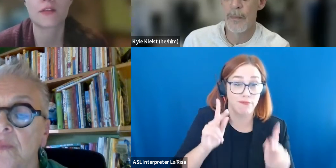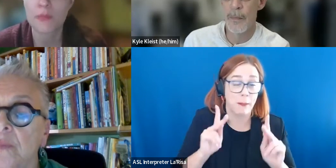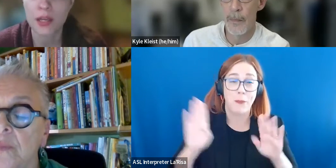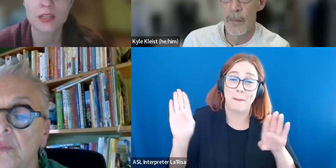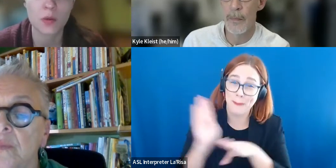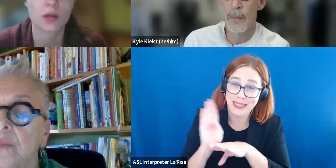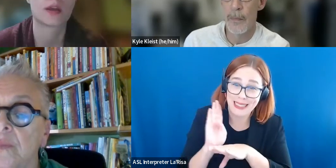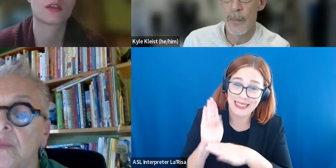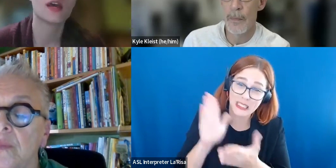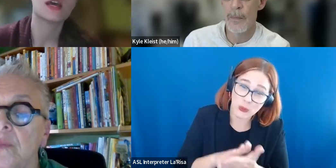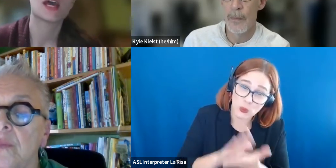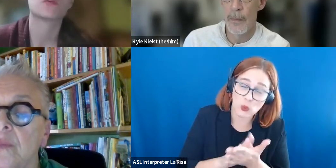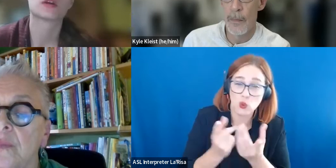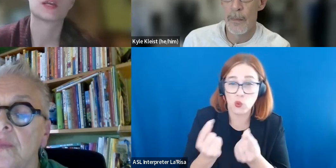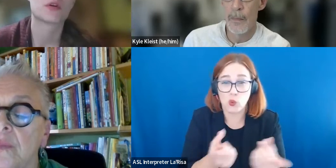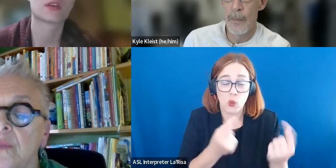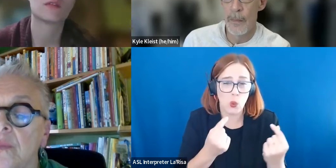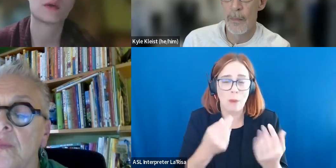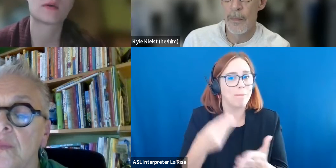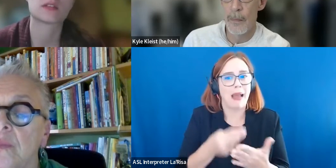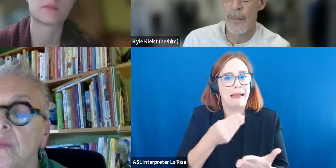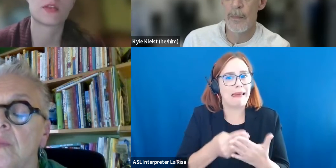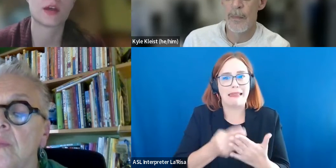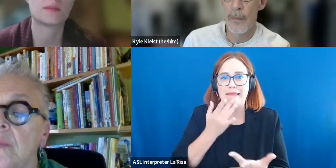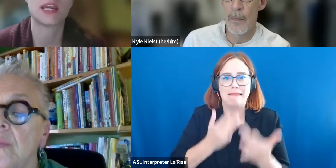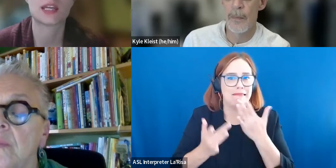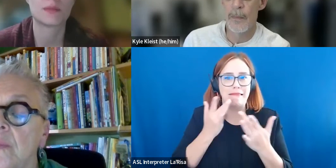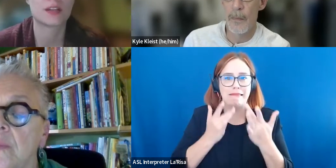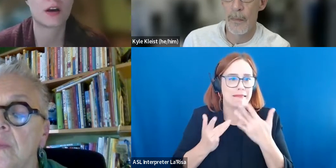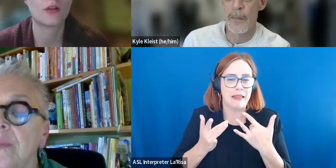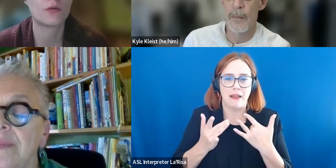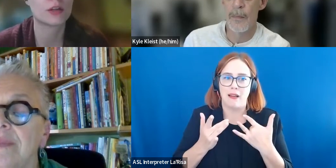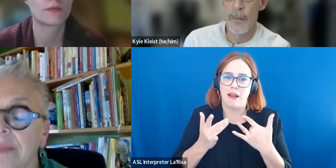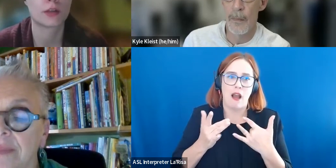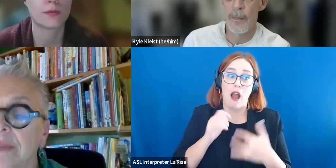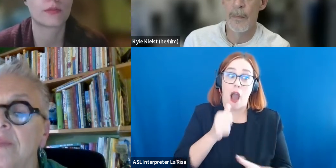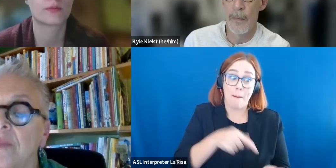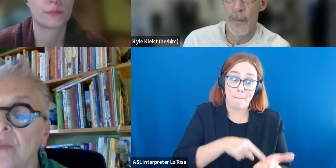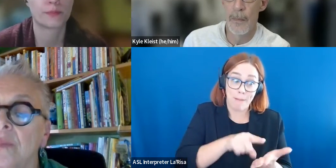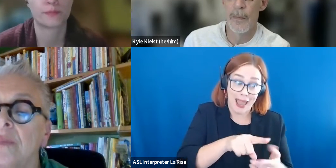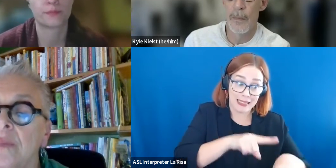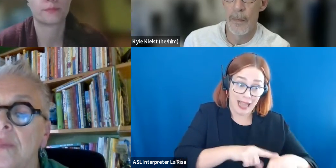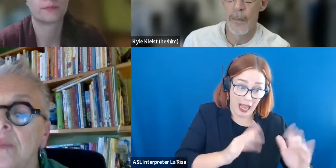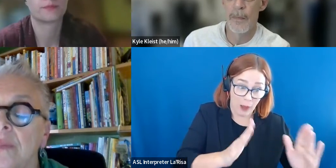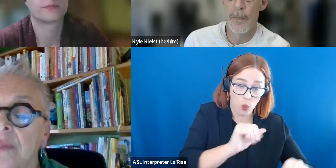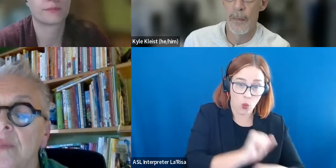have a lot of money to work with. And working more than a few hours a month unpaid can be a tall order for youth.